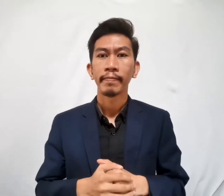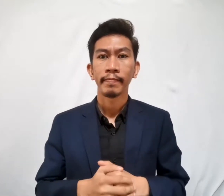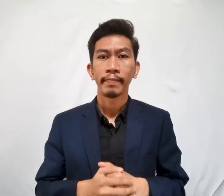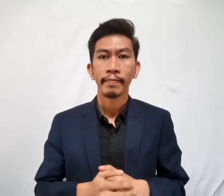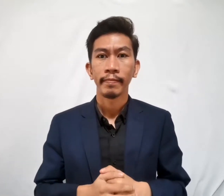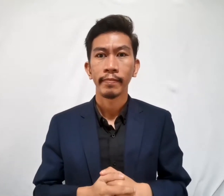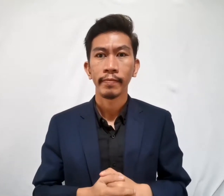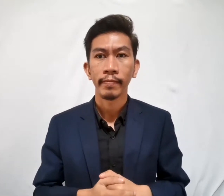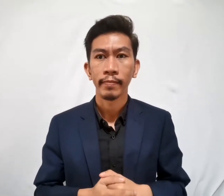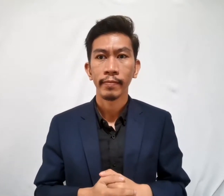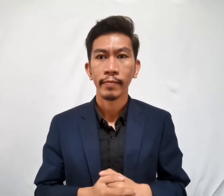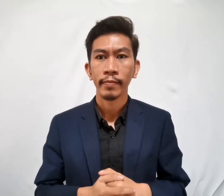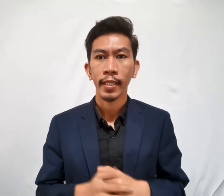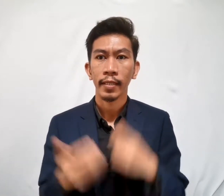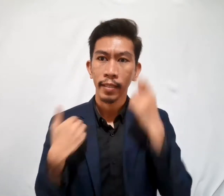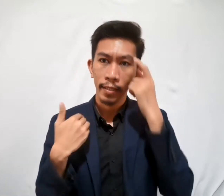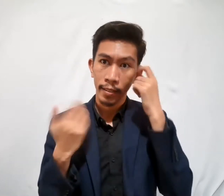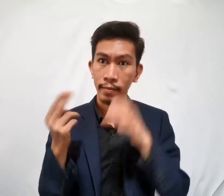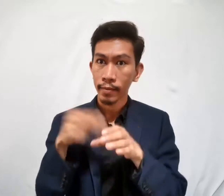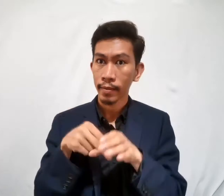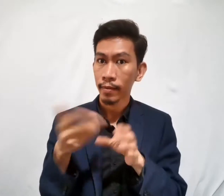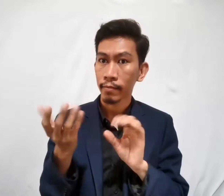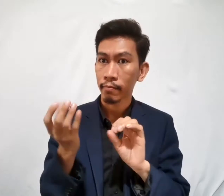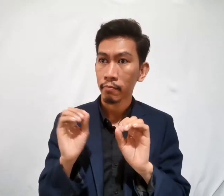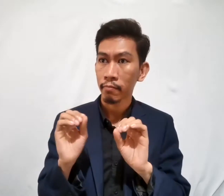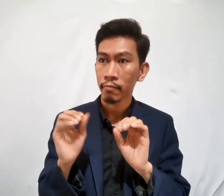Oh, he's not yet here? Or he's not here?